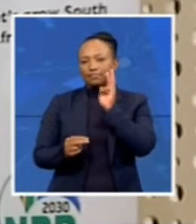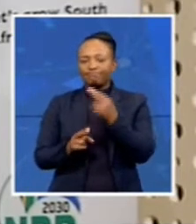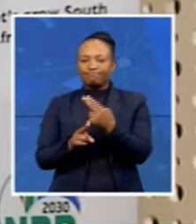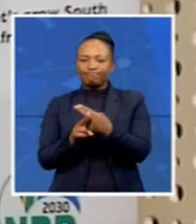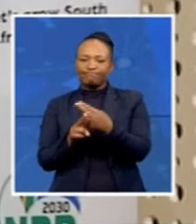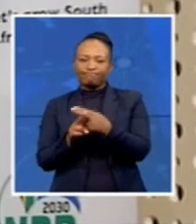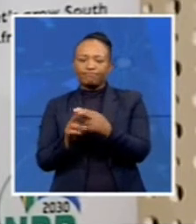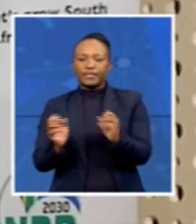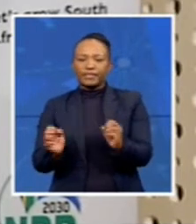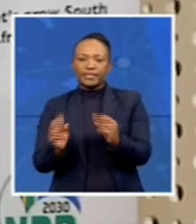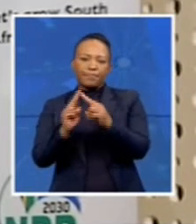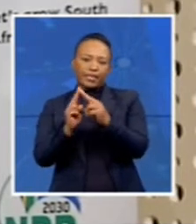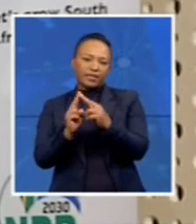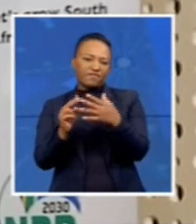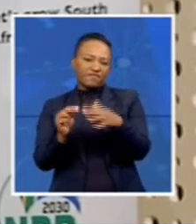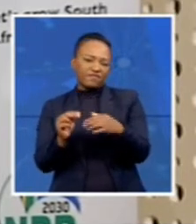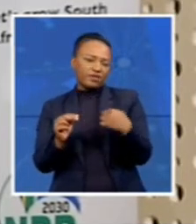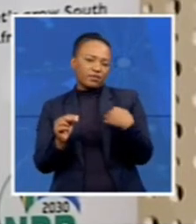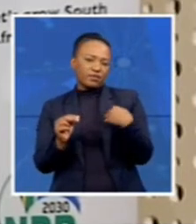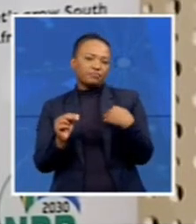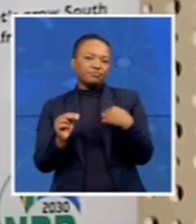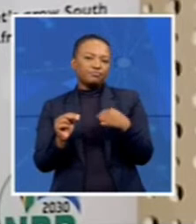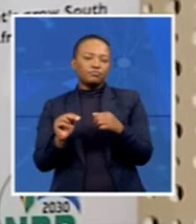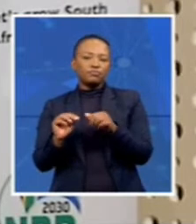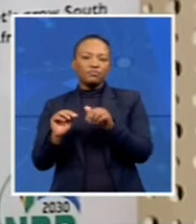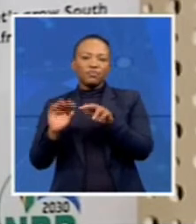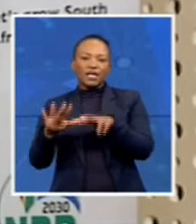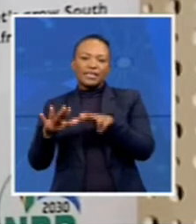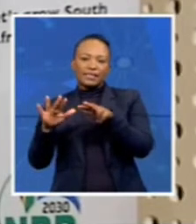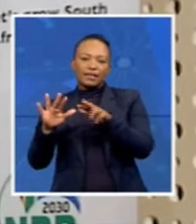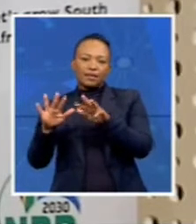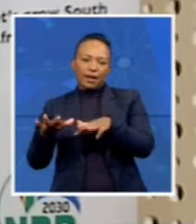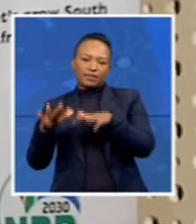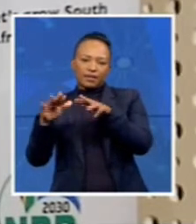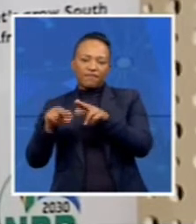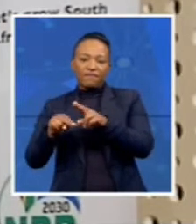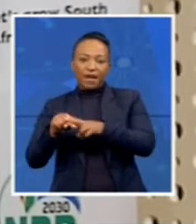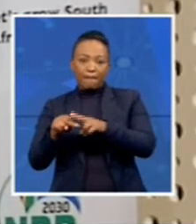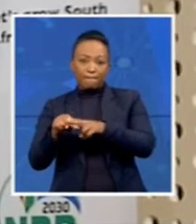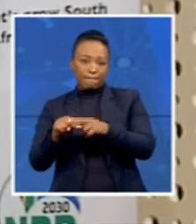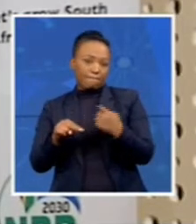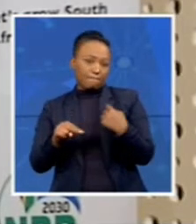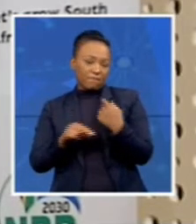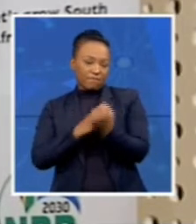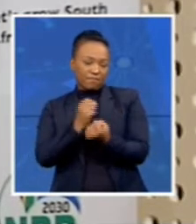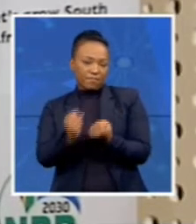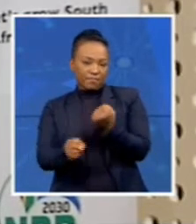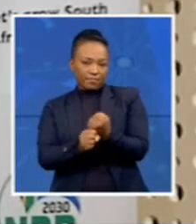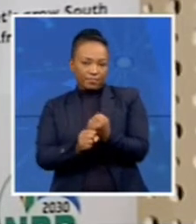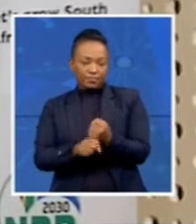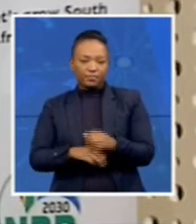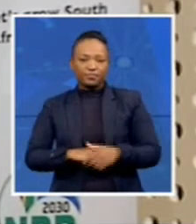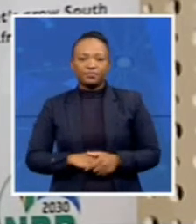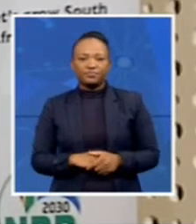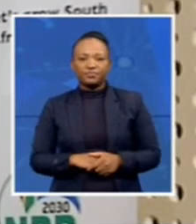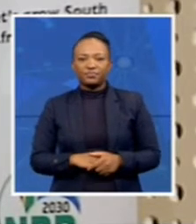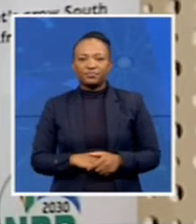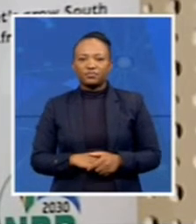19 February this year, of course, it was a successful